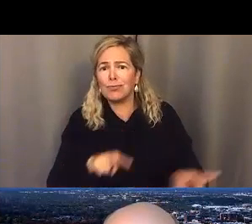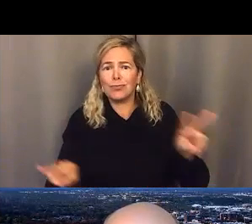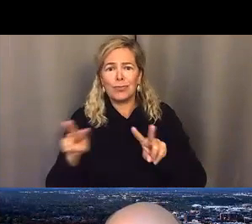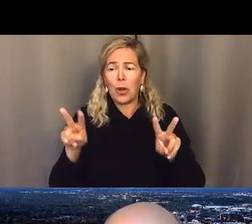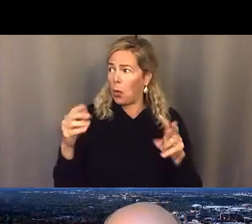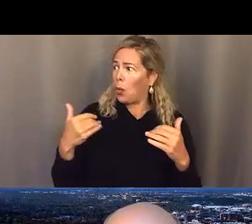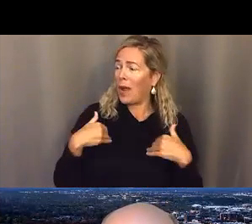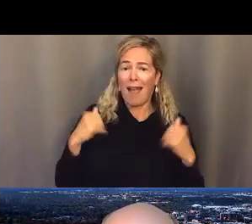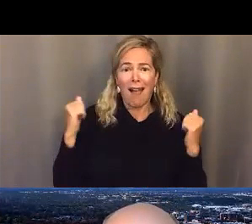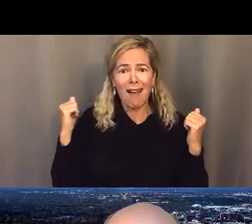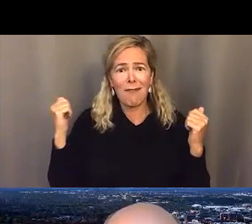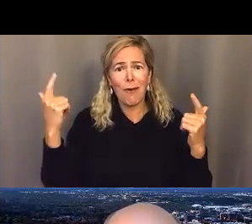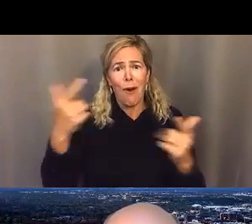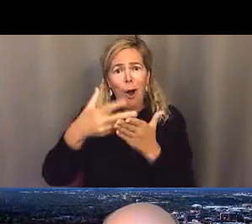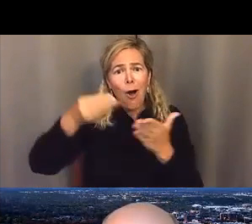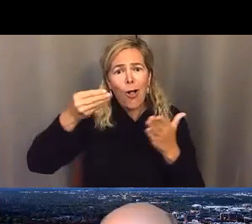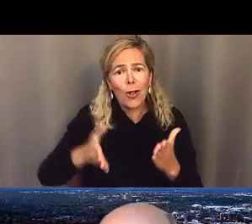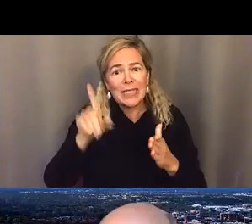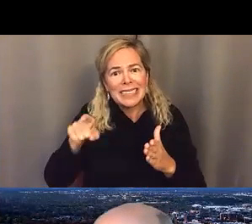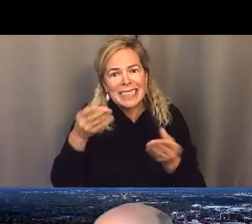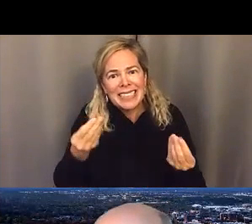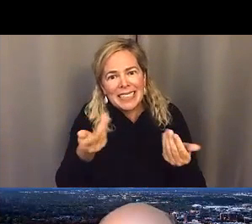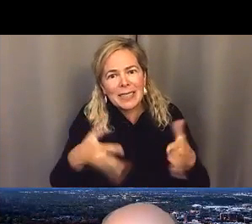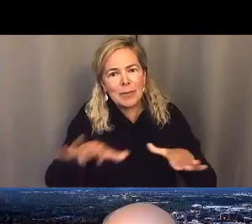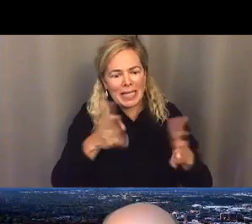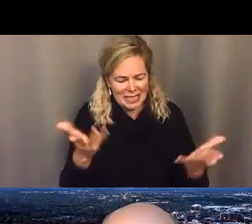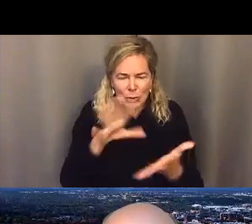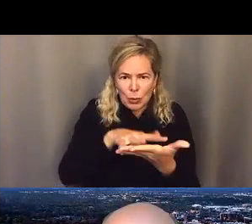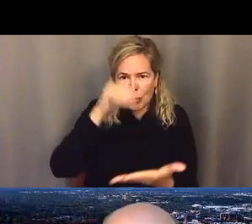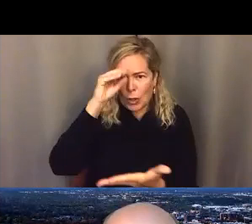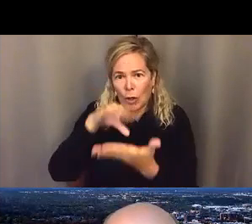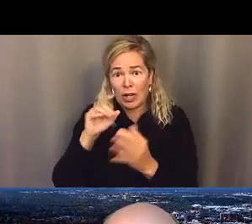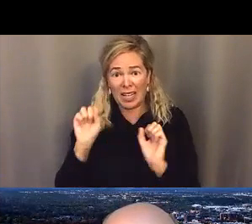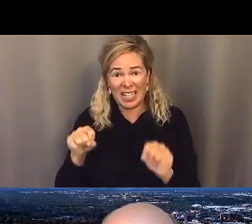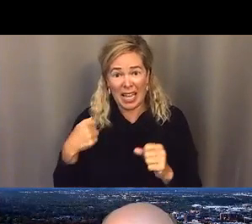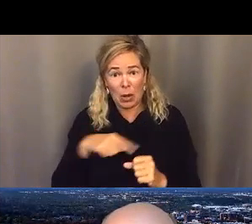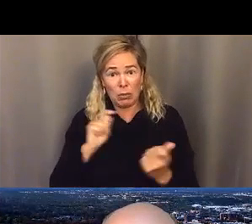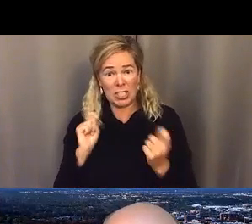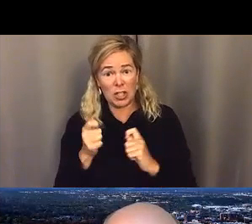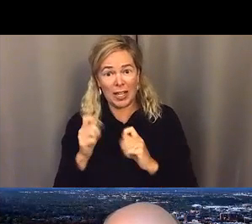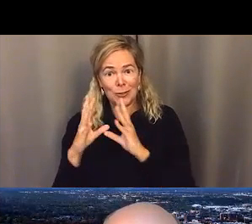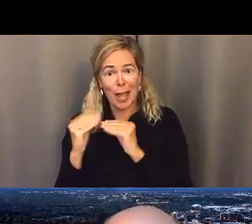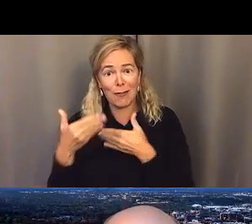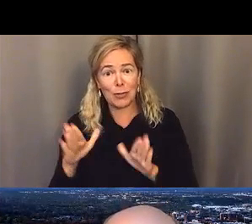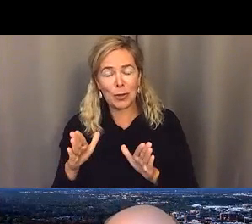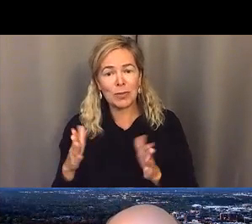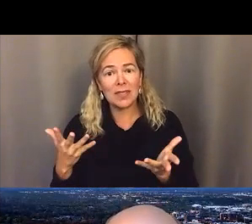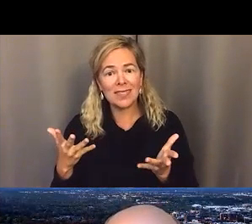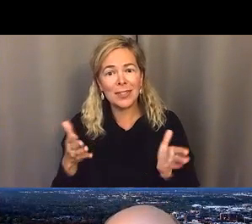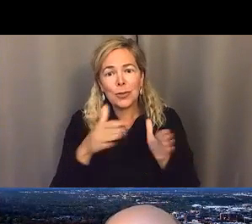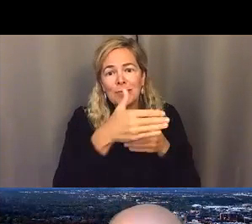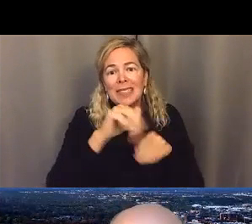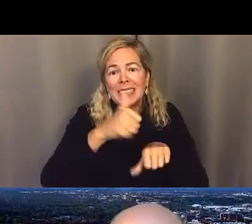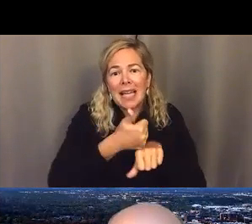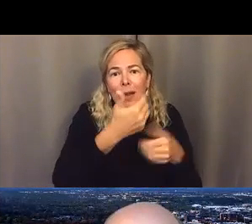So we're trying to look to see if we can convert for example, our conference rooms into just quiet places for students